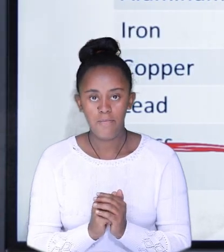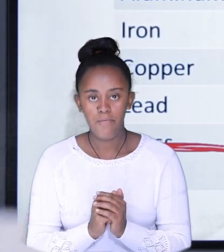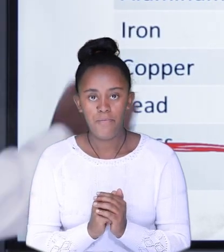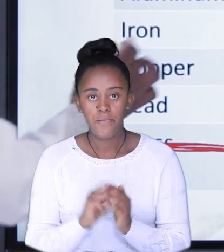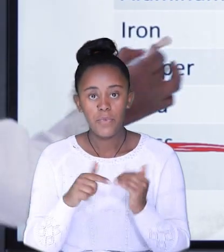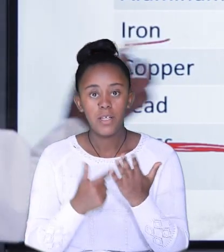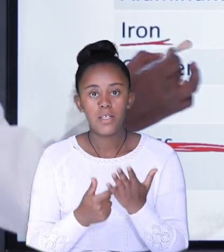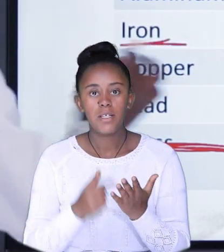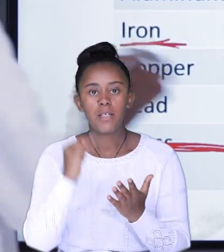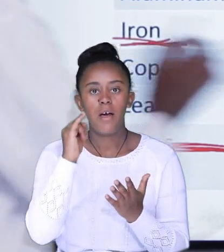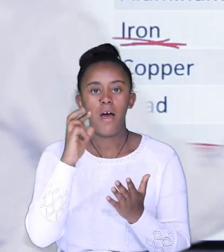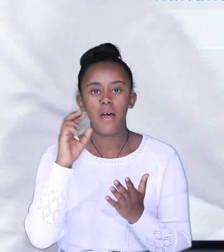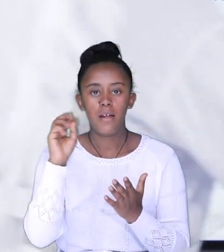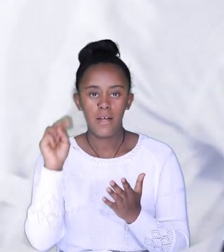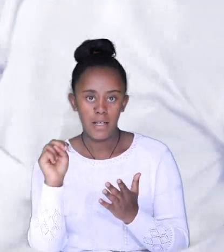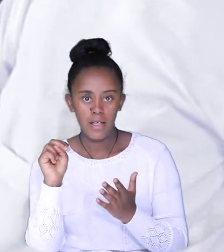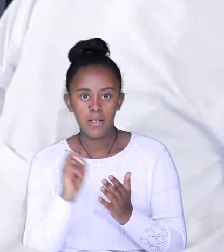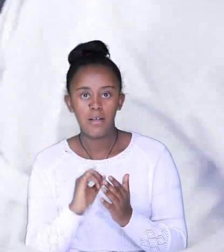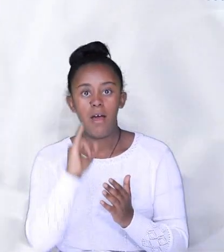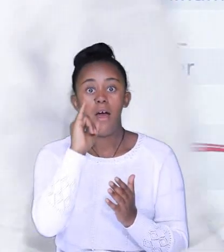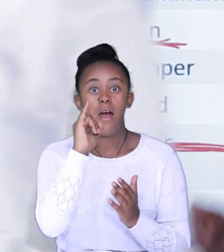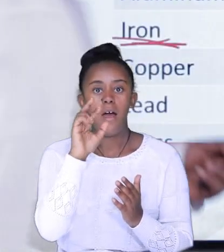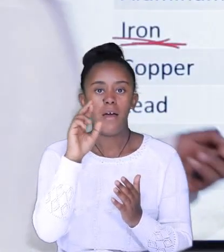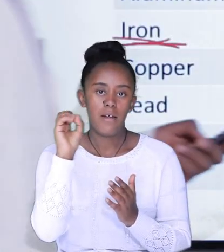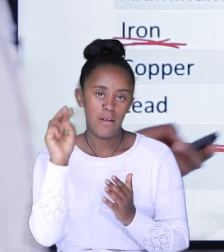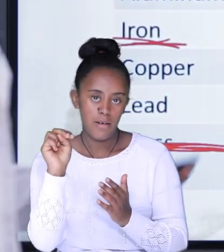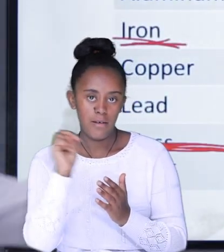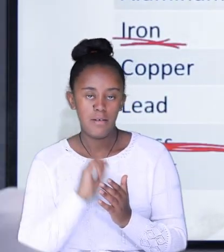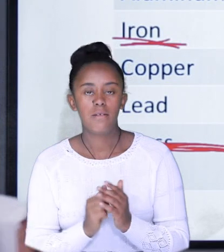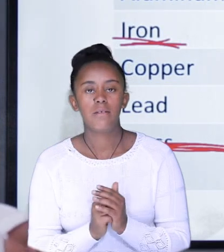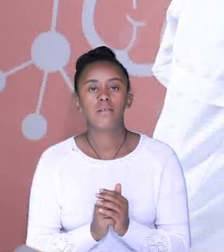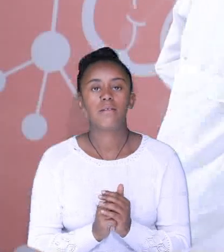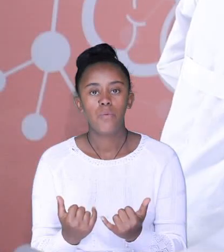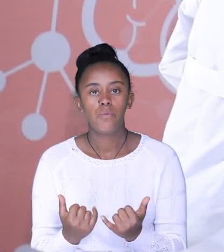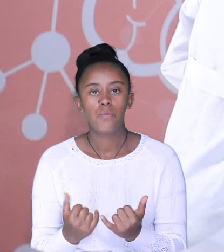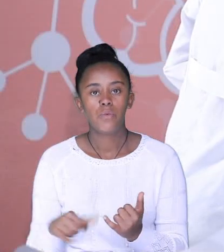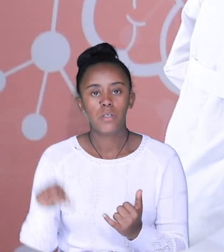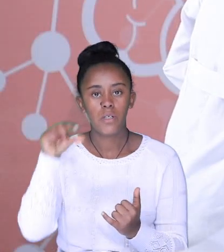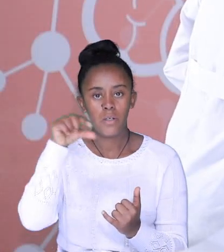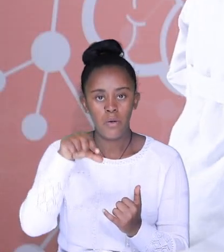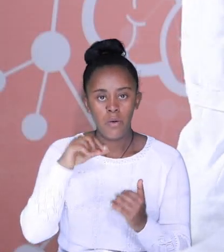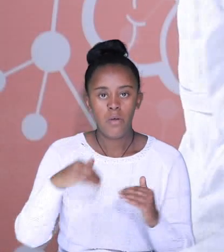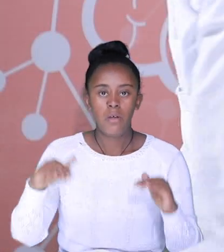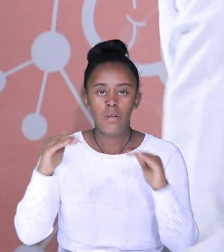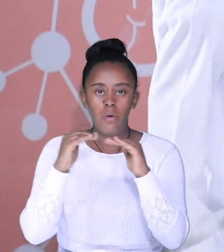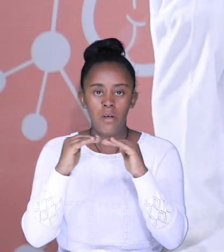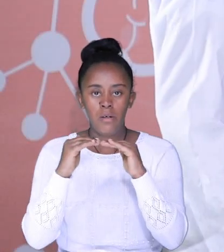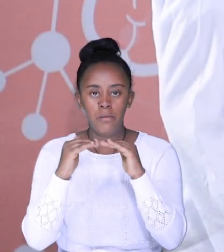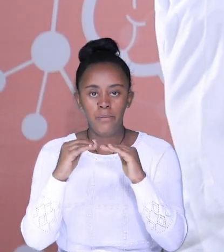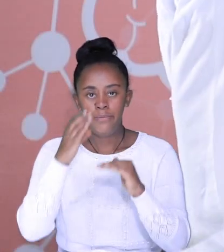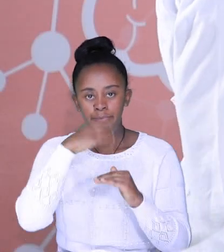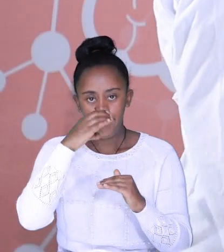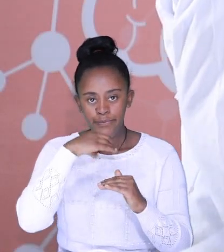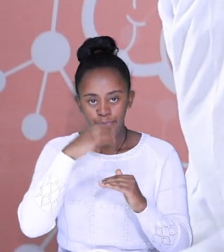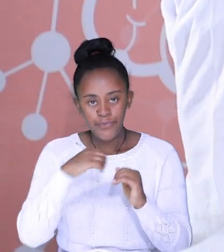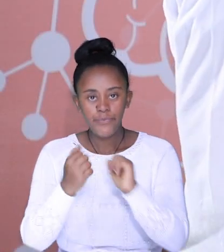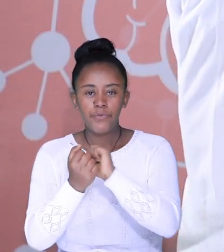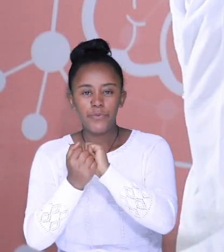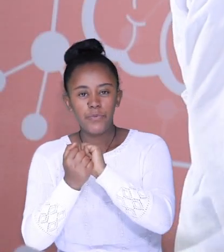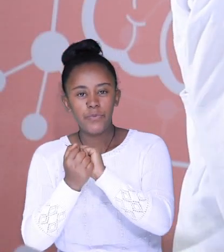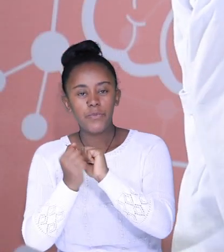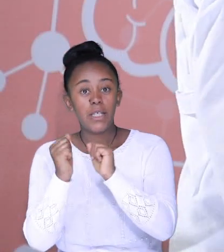This is iron, the specific capacity of iron. Q is equal to heat energy,